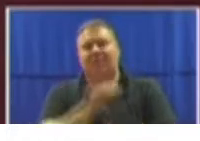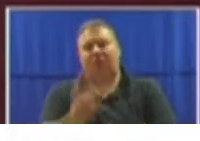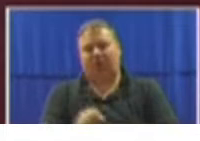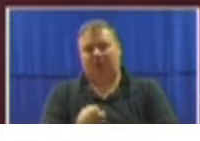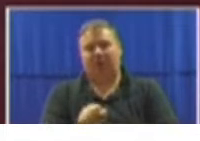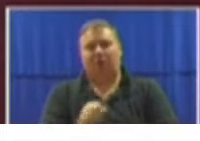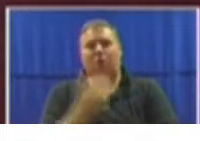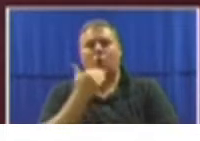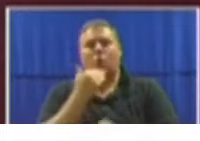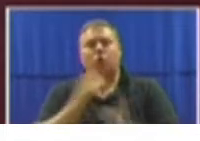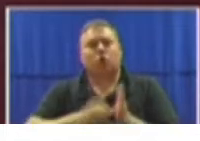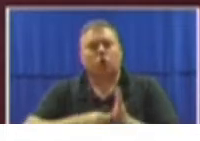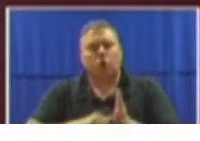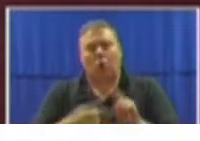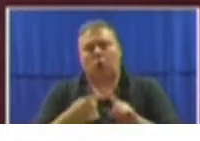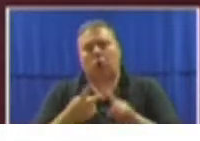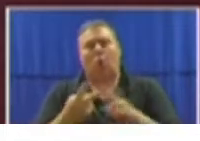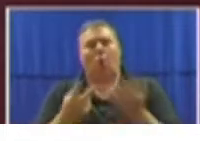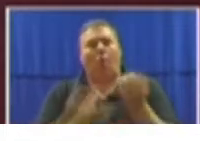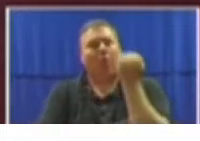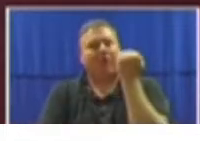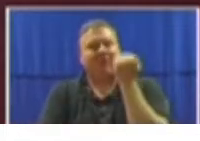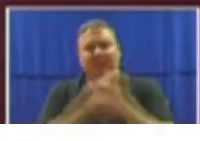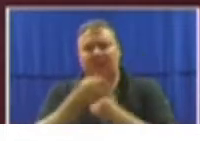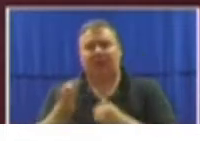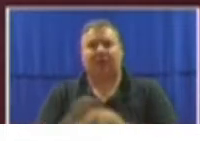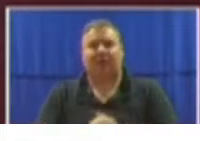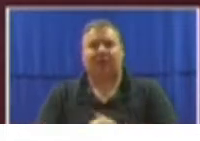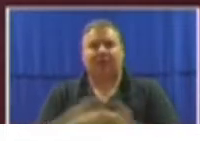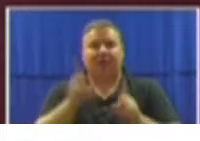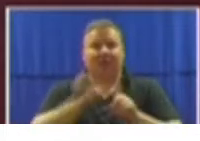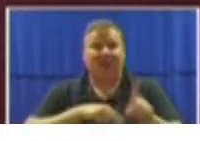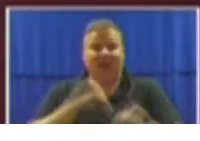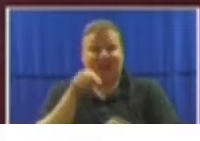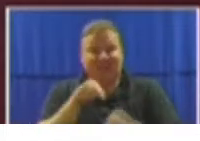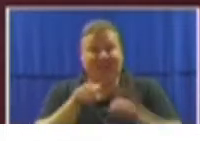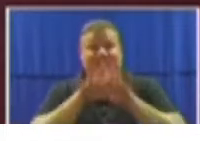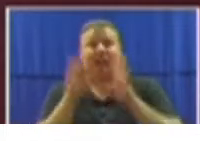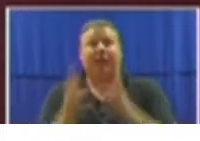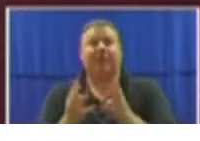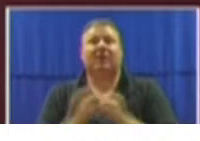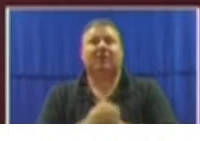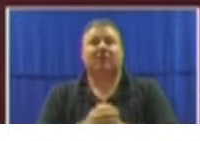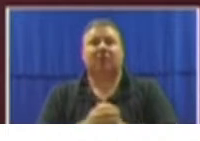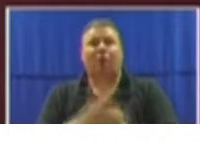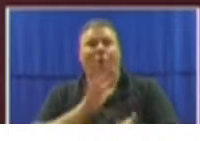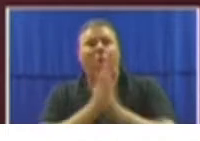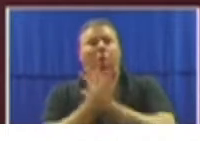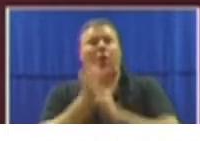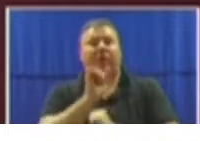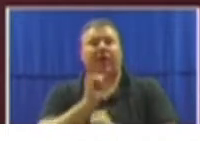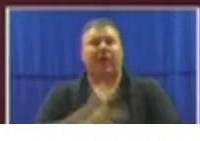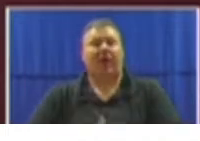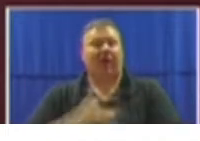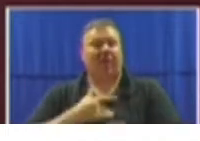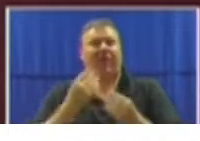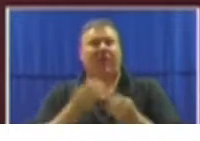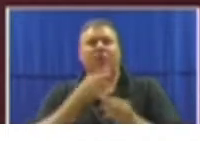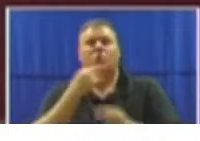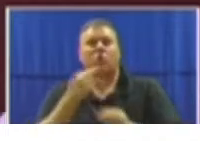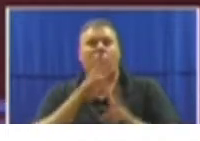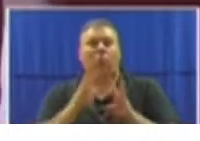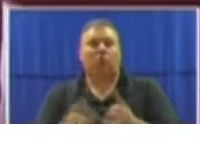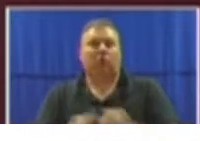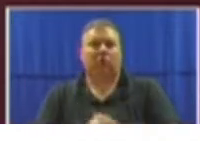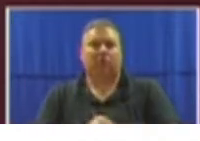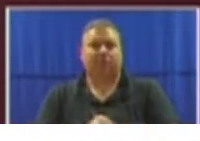tiny social grant. The failures of this cabinet wreak havoc in their lives and in the real world. A